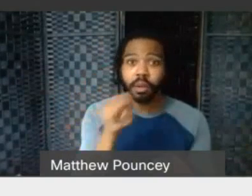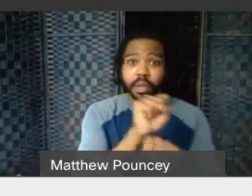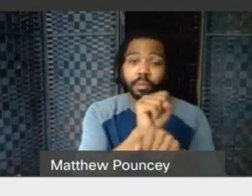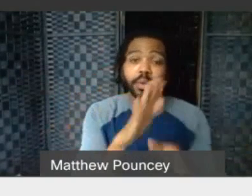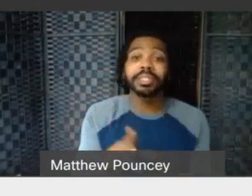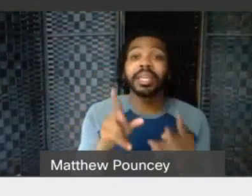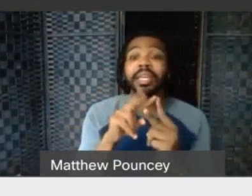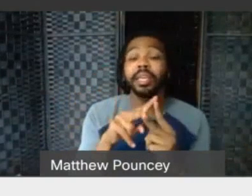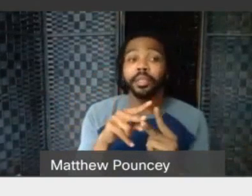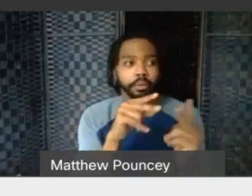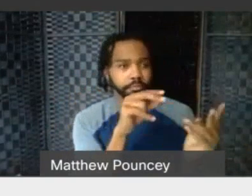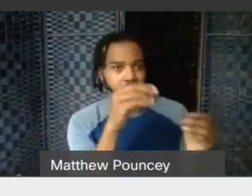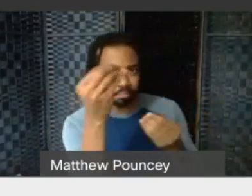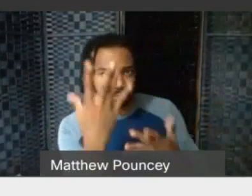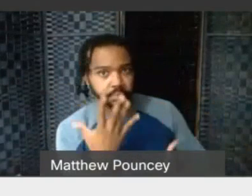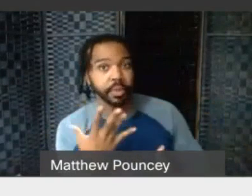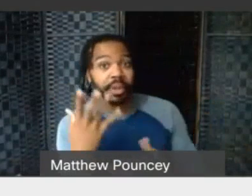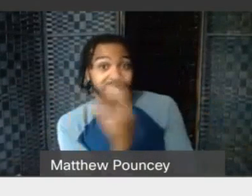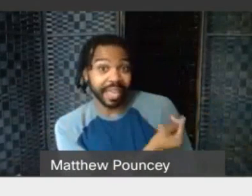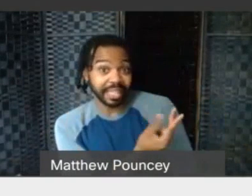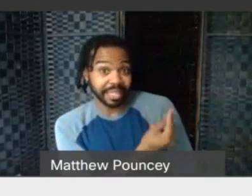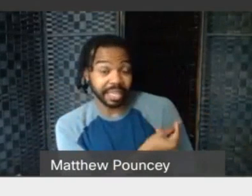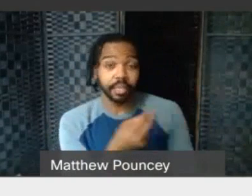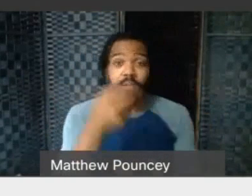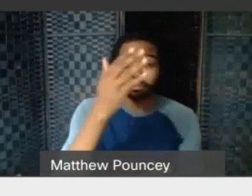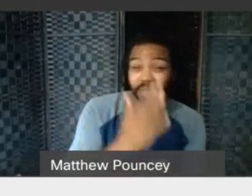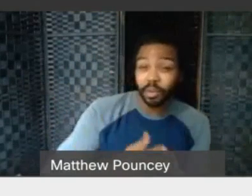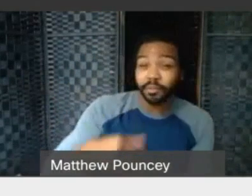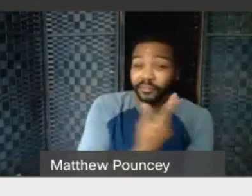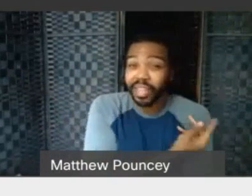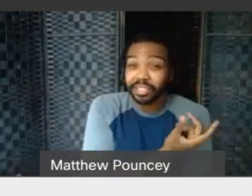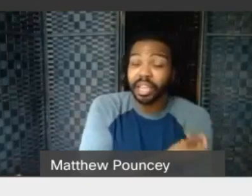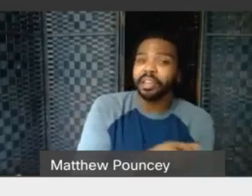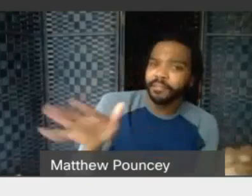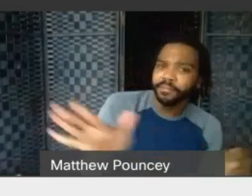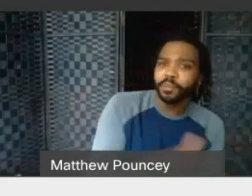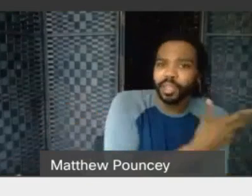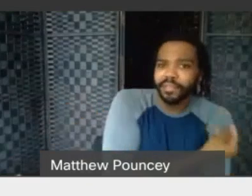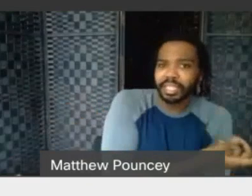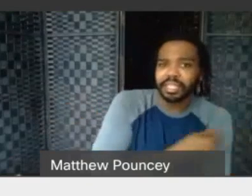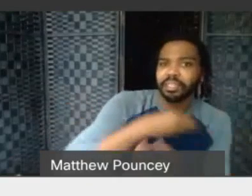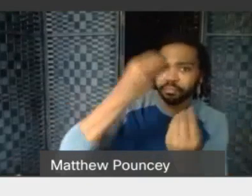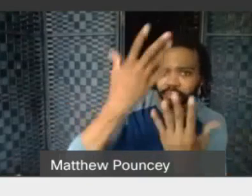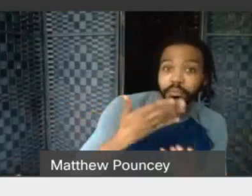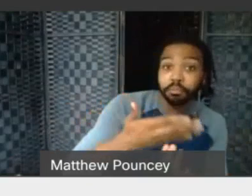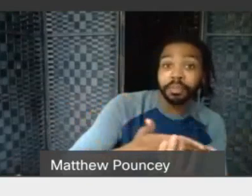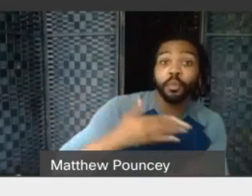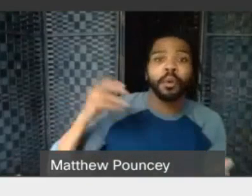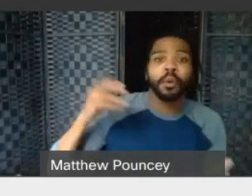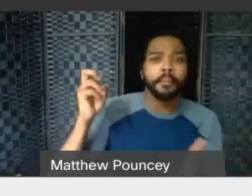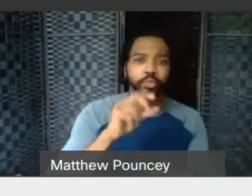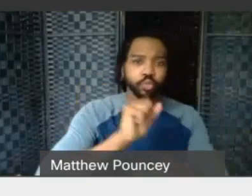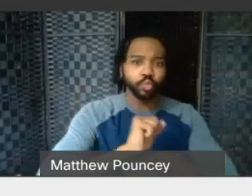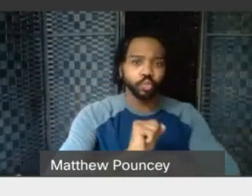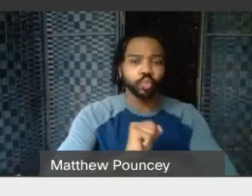either that they've not been vaccinated or partially vaccinated or fully vaccinated prior to their return on July 12th. And I believe we'll be getting that